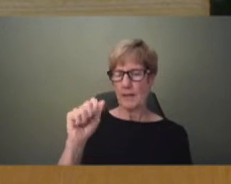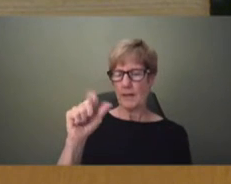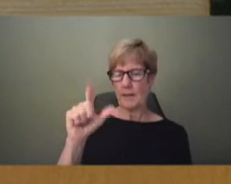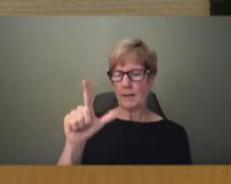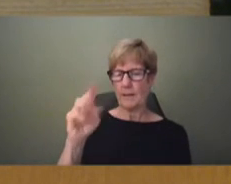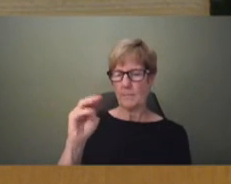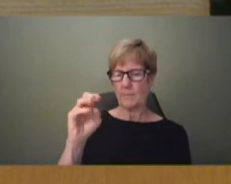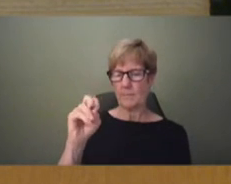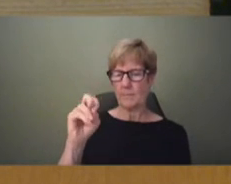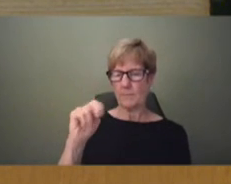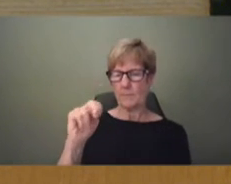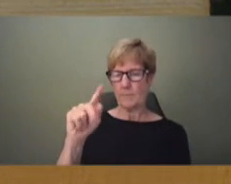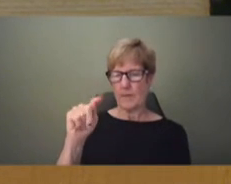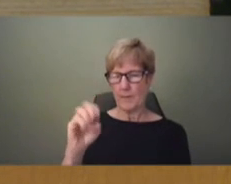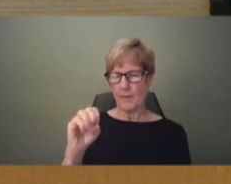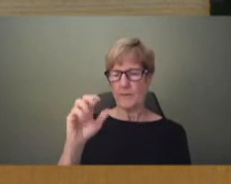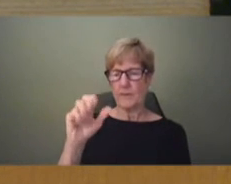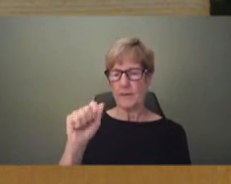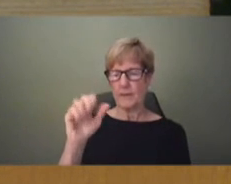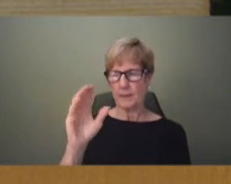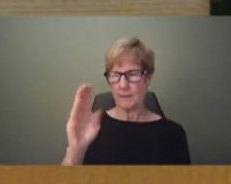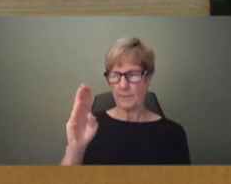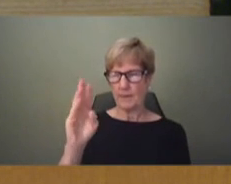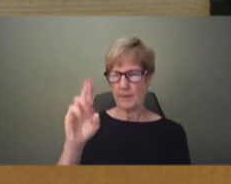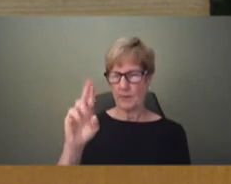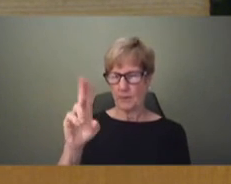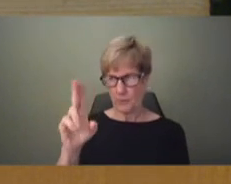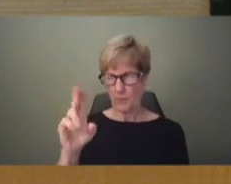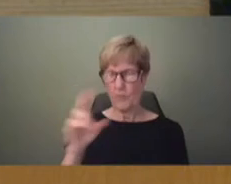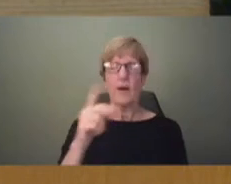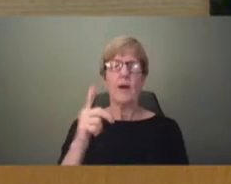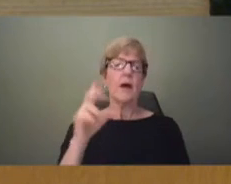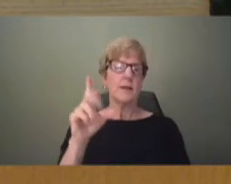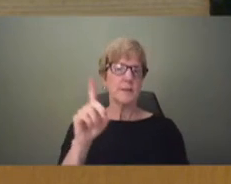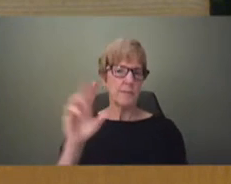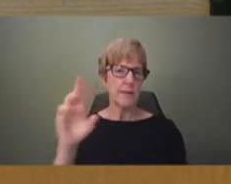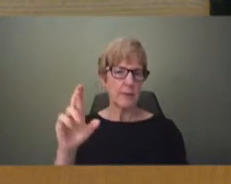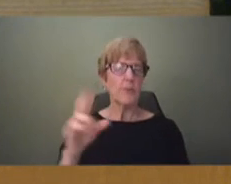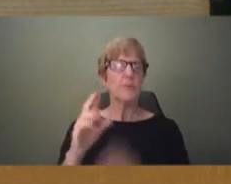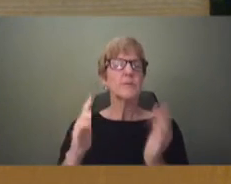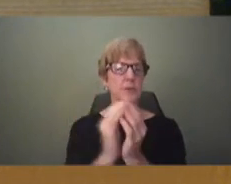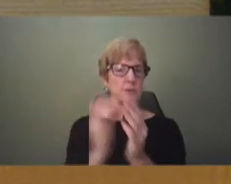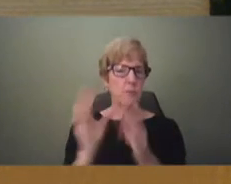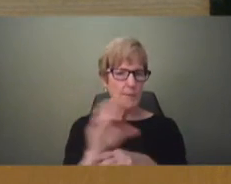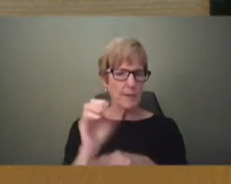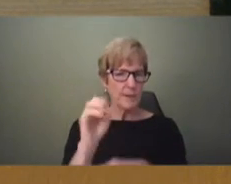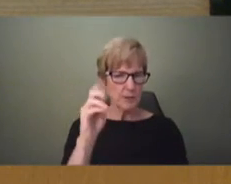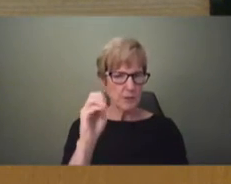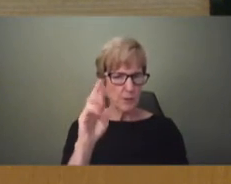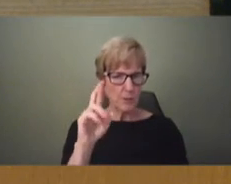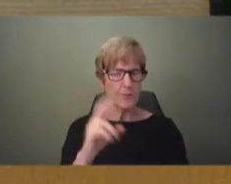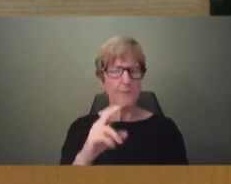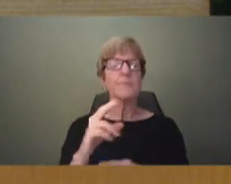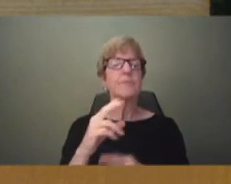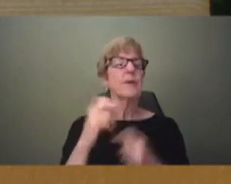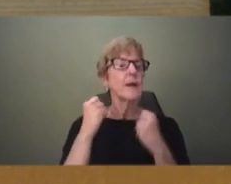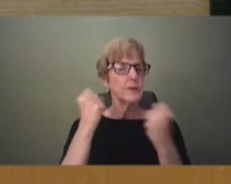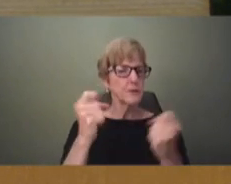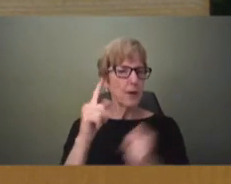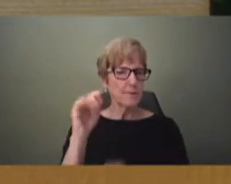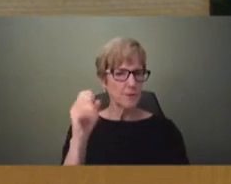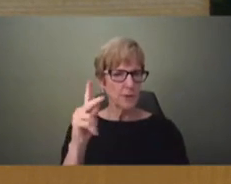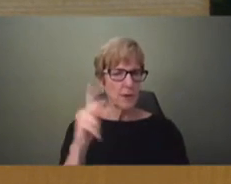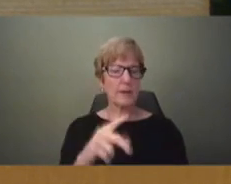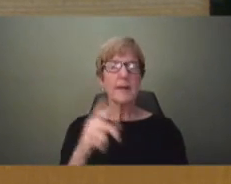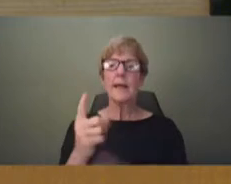Dominican Republic he came here in 2012 it's a small business owner and uh is a truck driver and he purchases